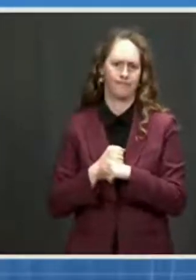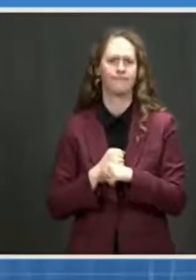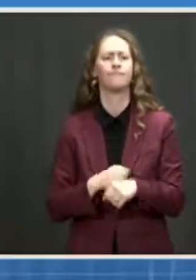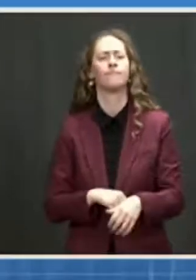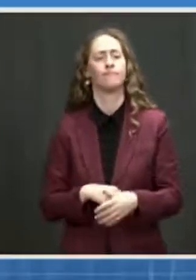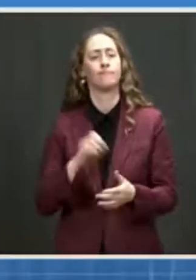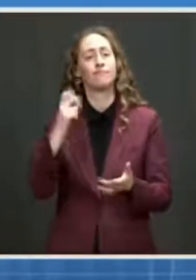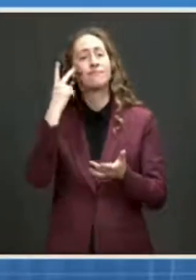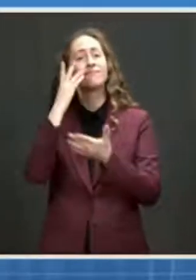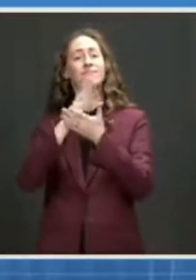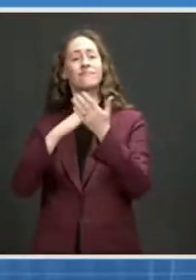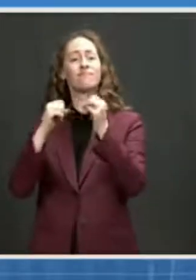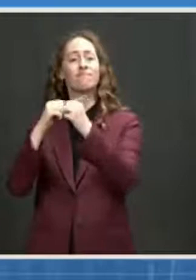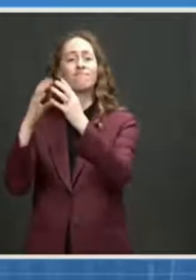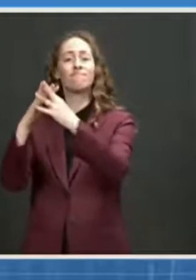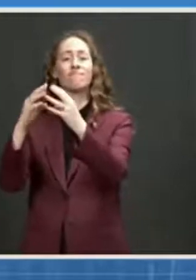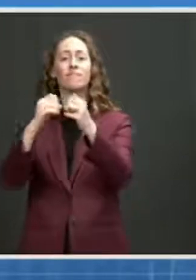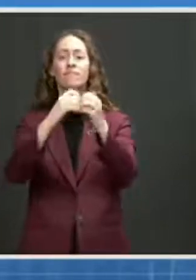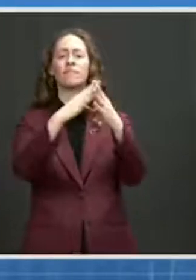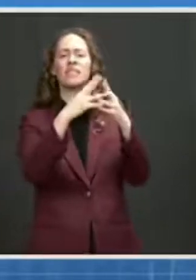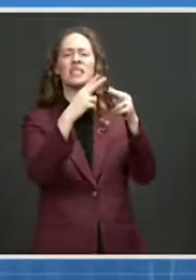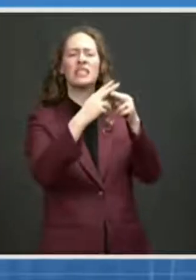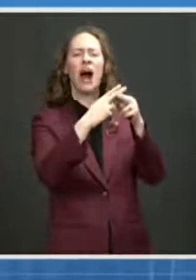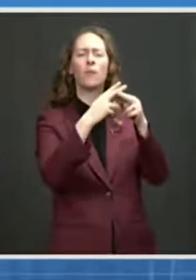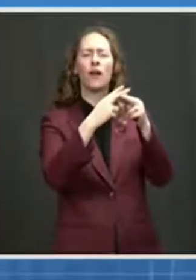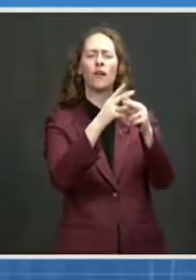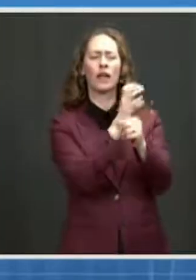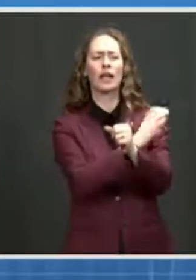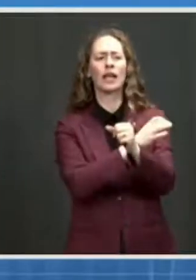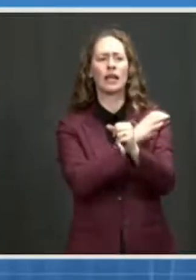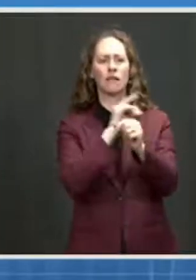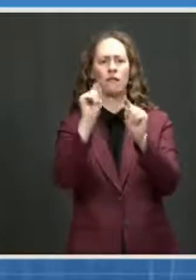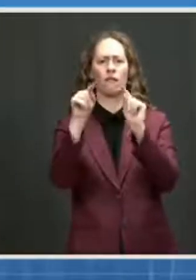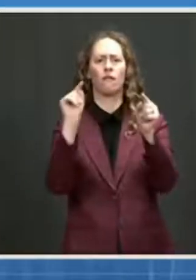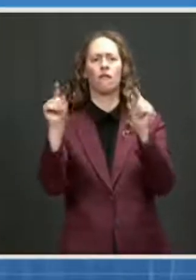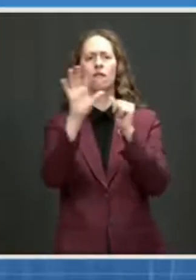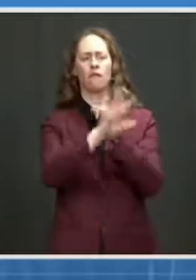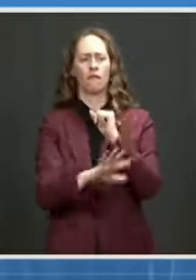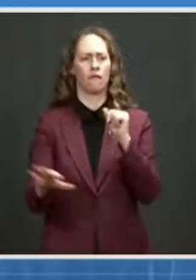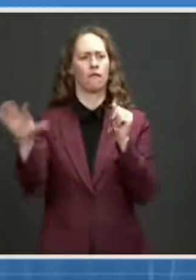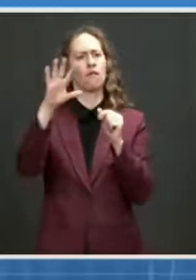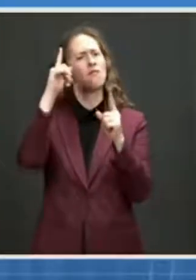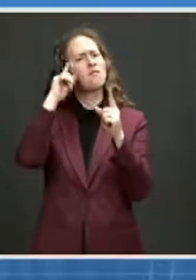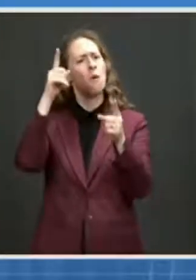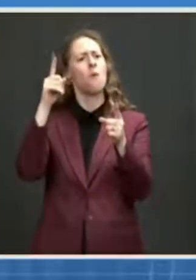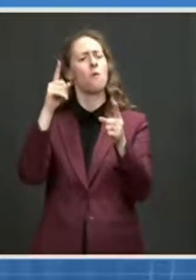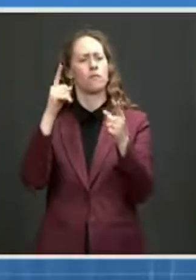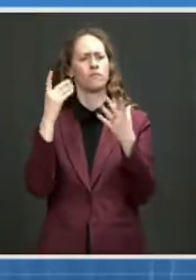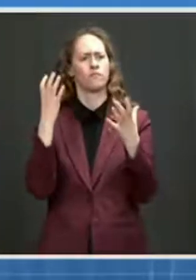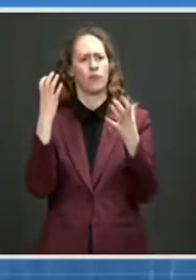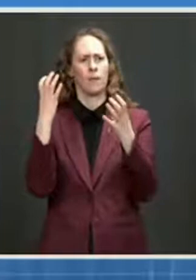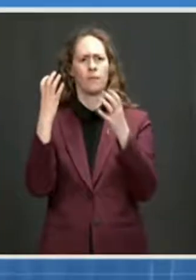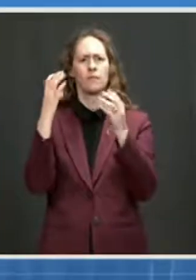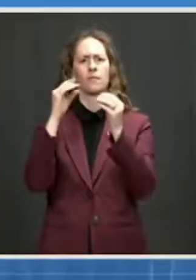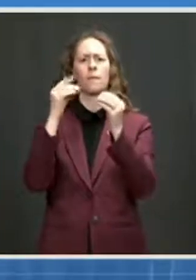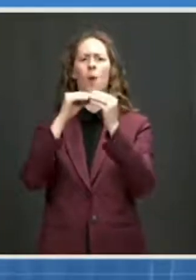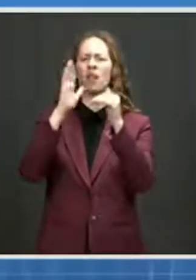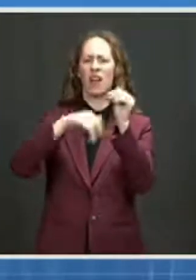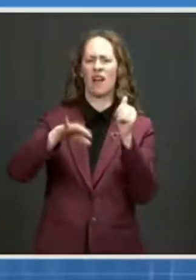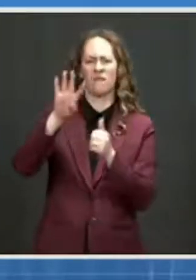that the majority of our 40,000 participating pharmacies are located in areas that are at higher